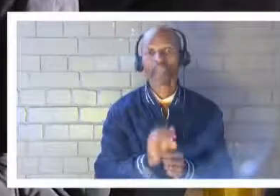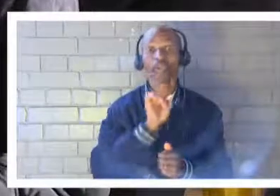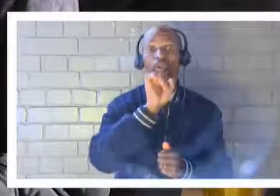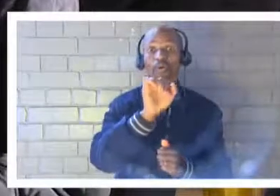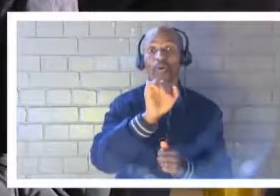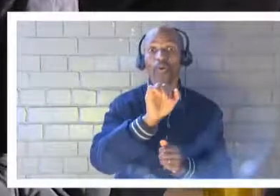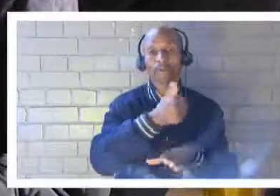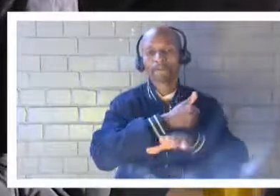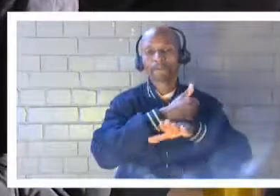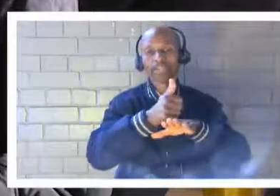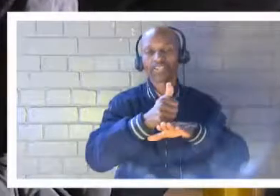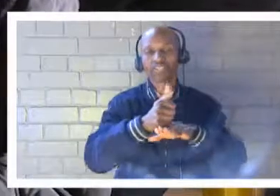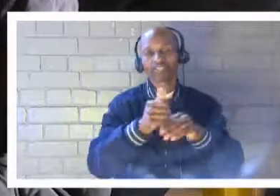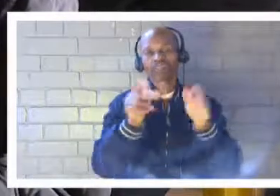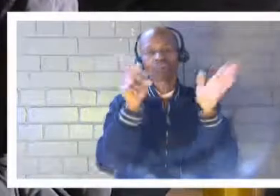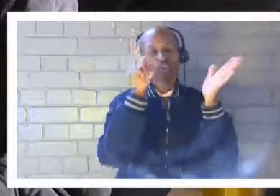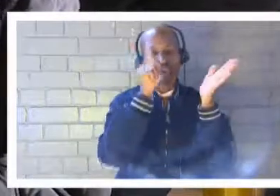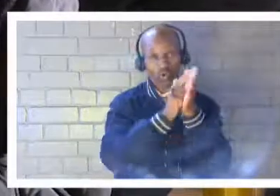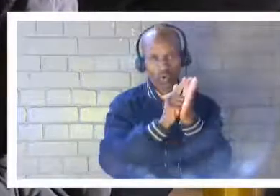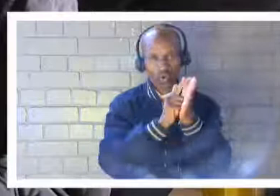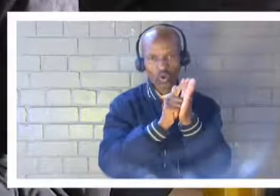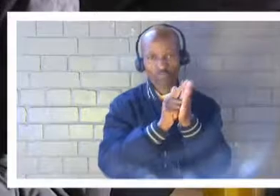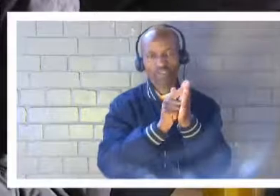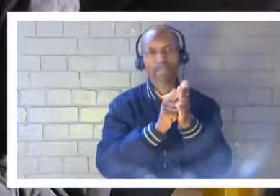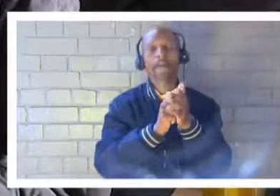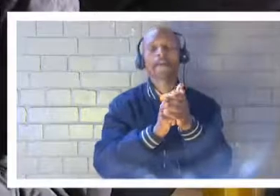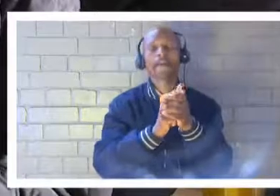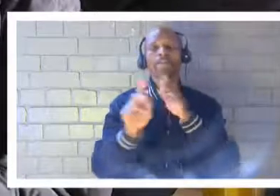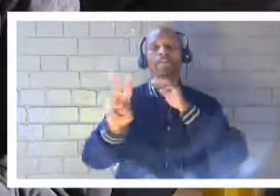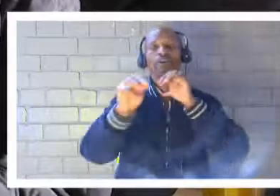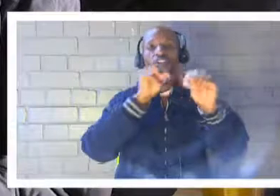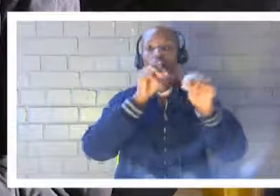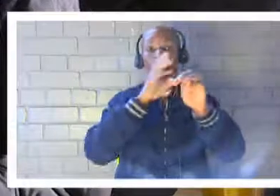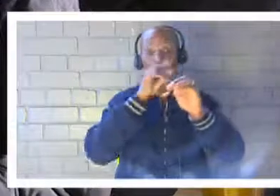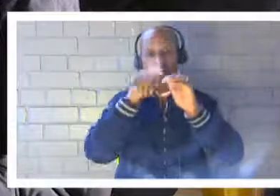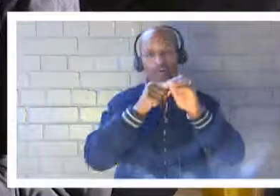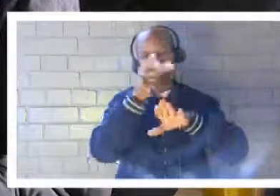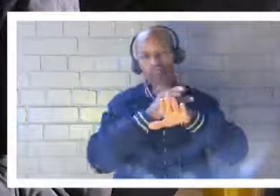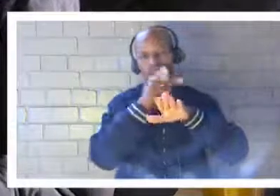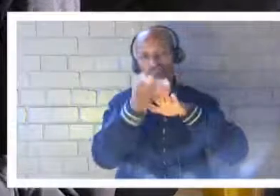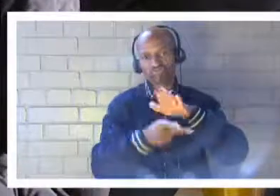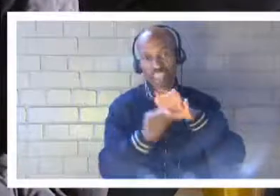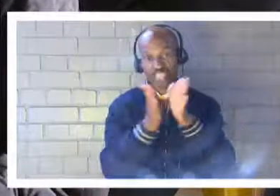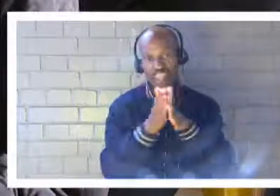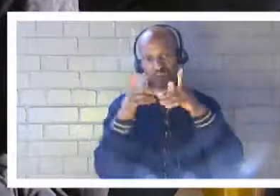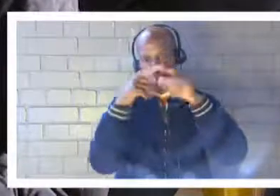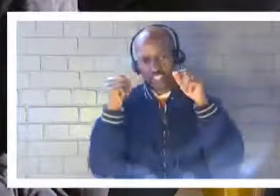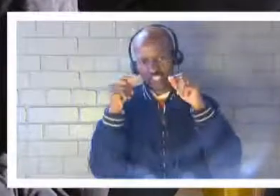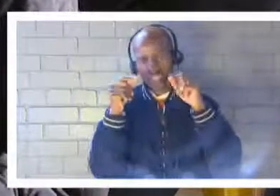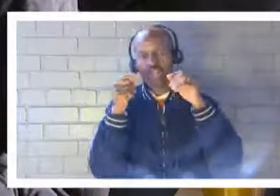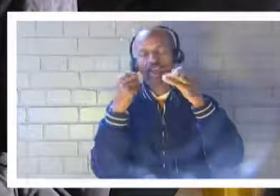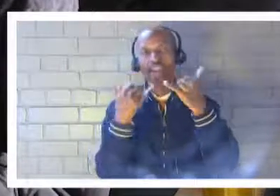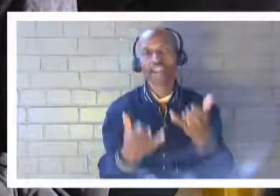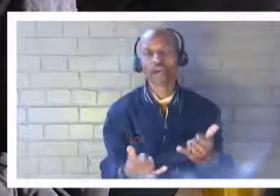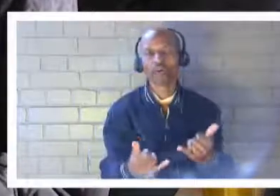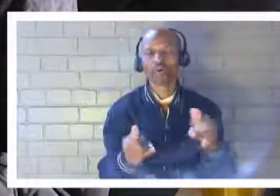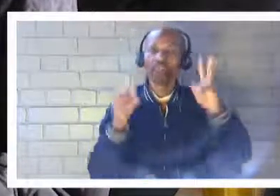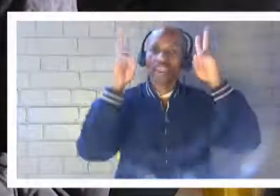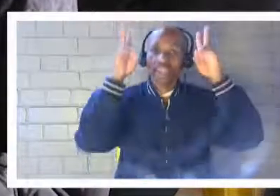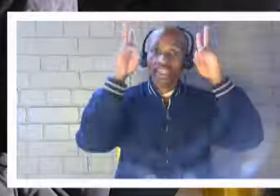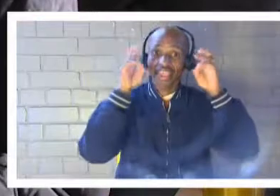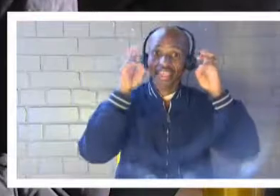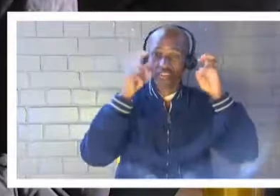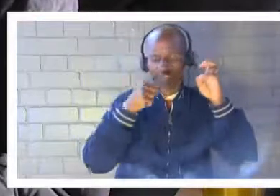your basic principle of project management talks to inception of a project and the finish up. So the only issues